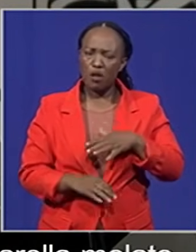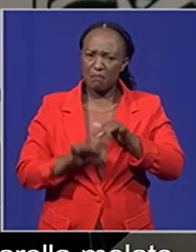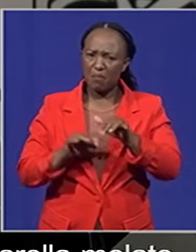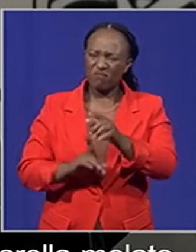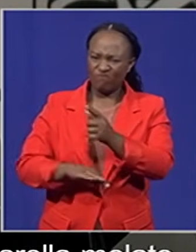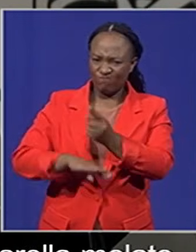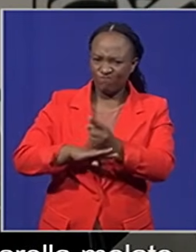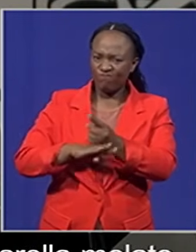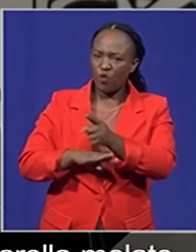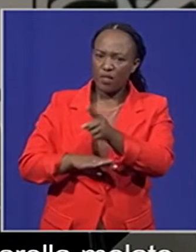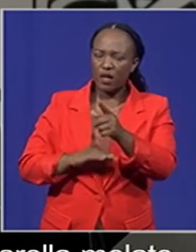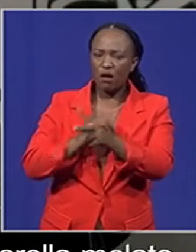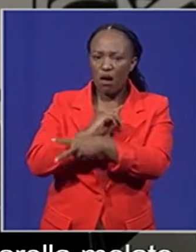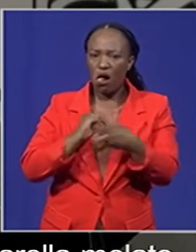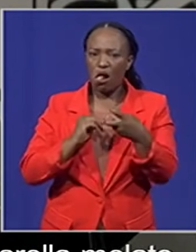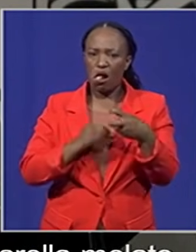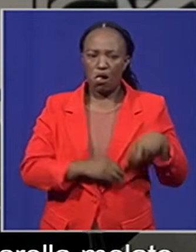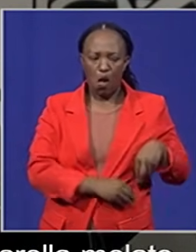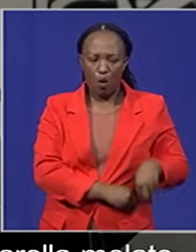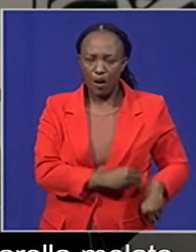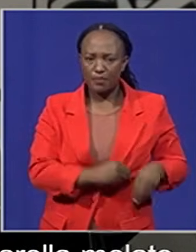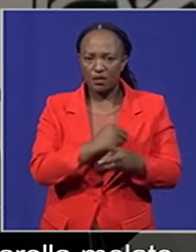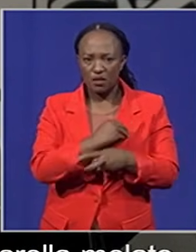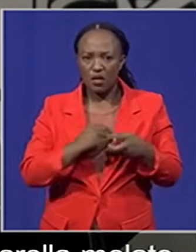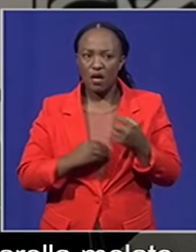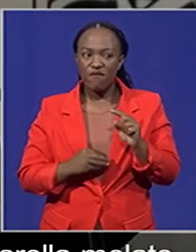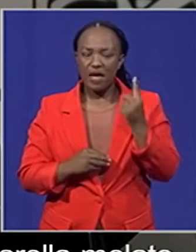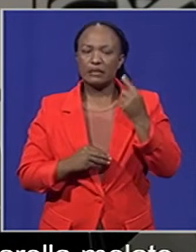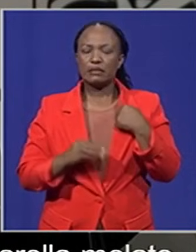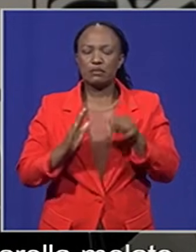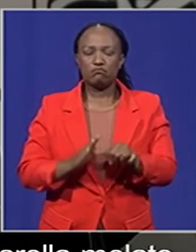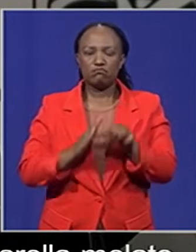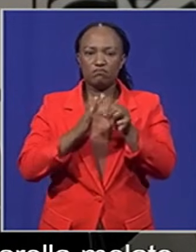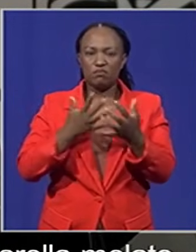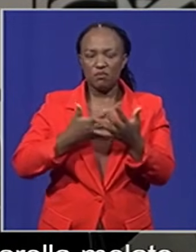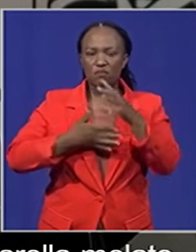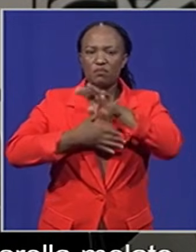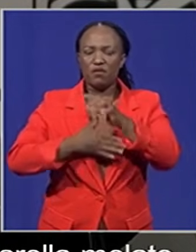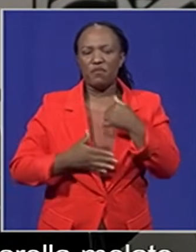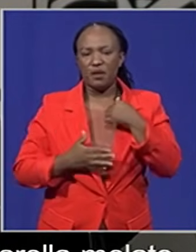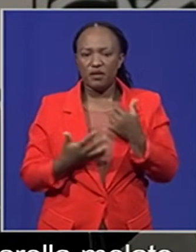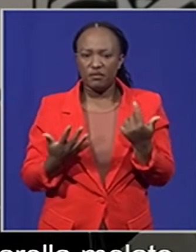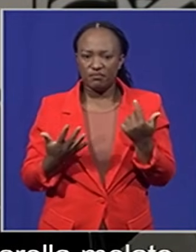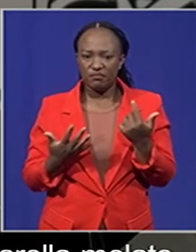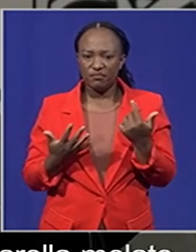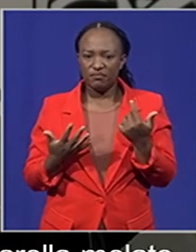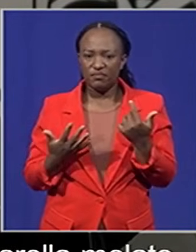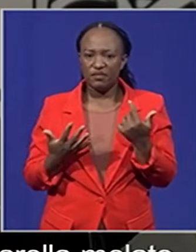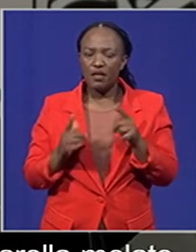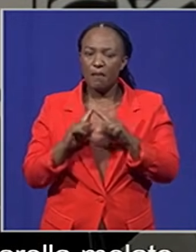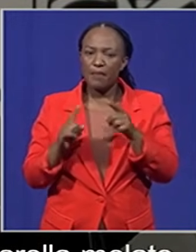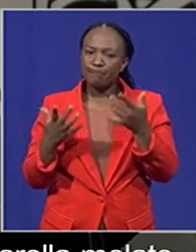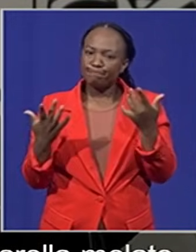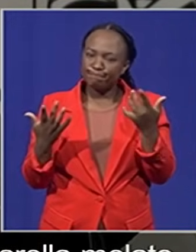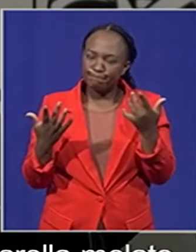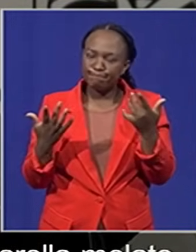our country. So that was a very important aspect, a huge priority. But given the hunger